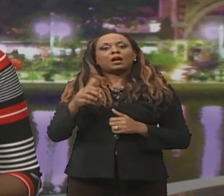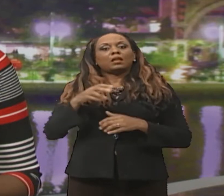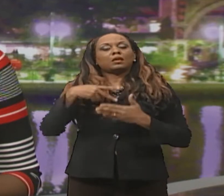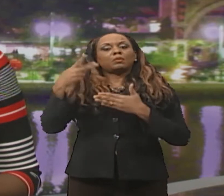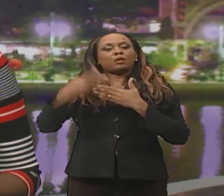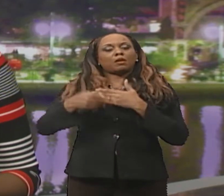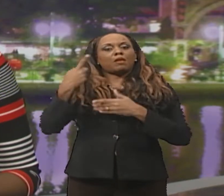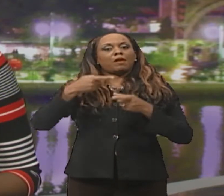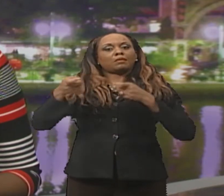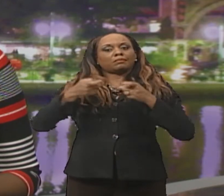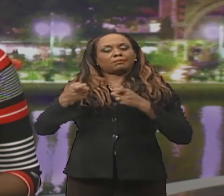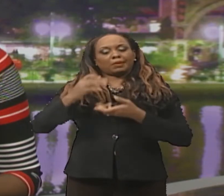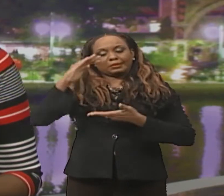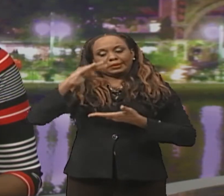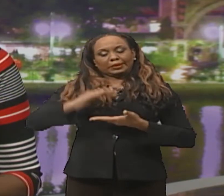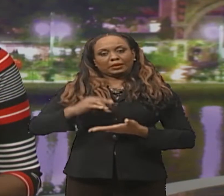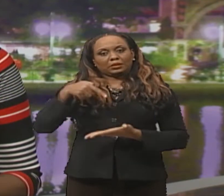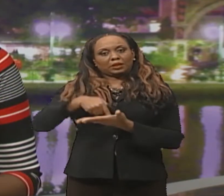BERT, program.